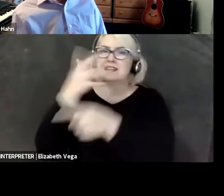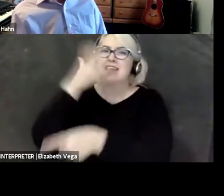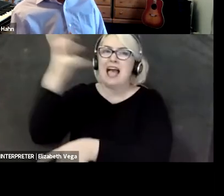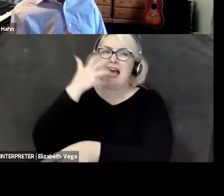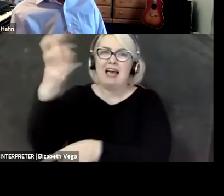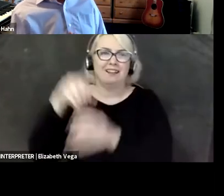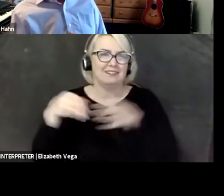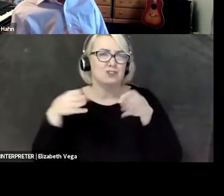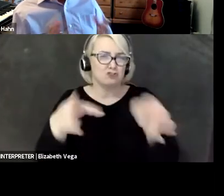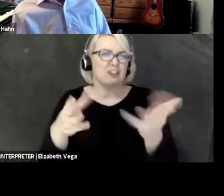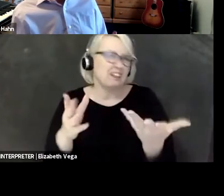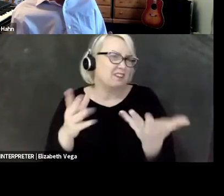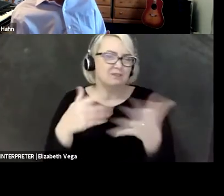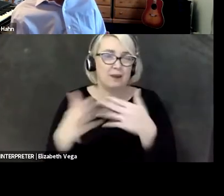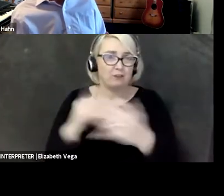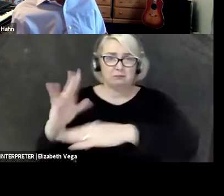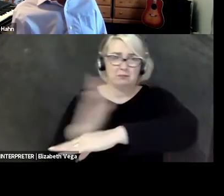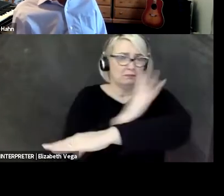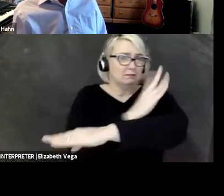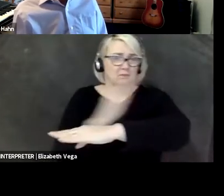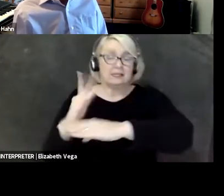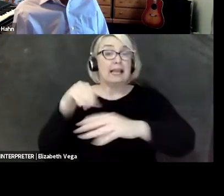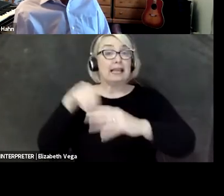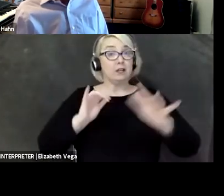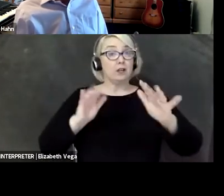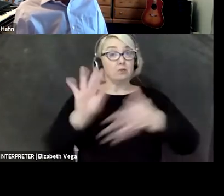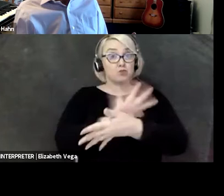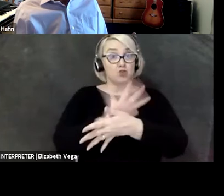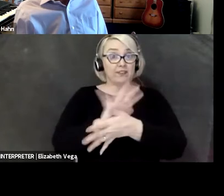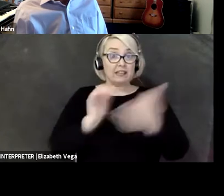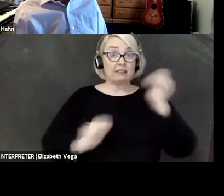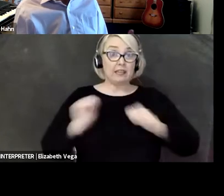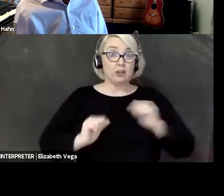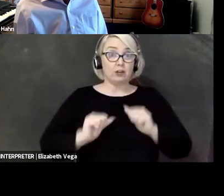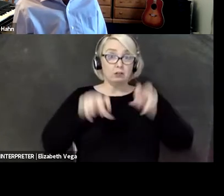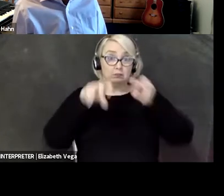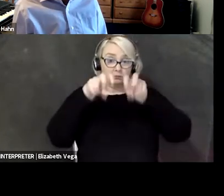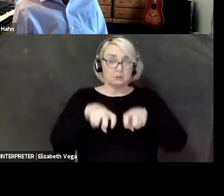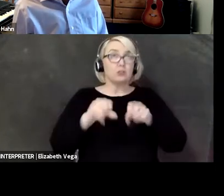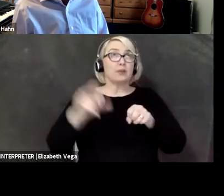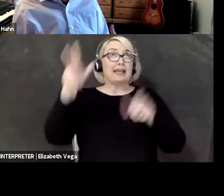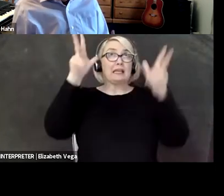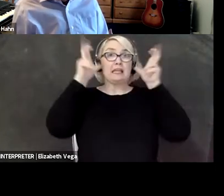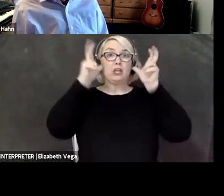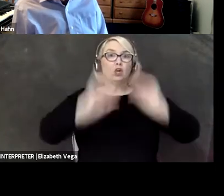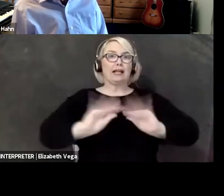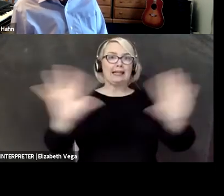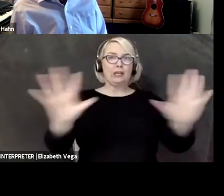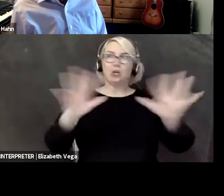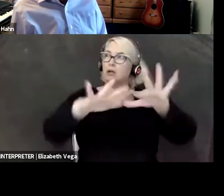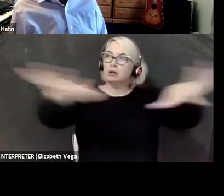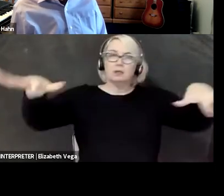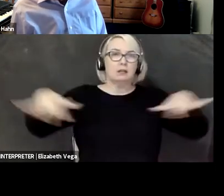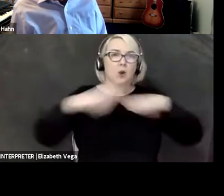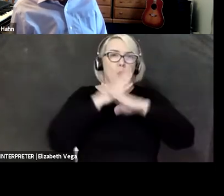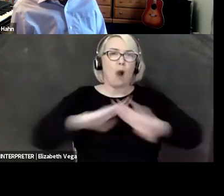is. And when you're in a movie theater, you can hear all of that clearly because you're in a very quiet environment.